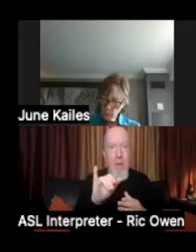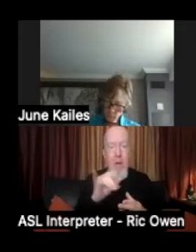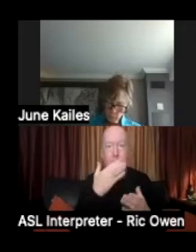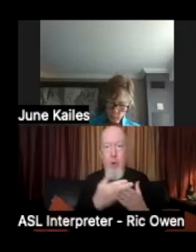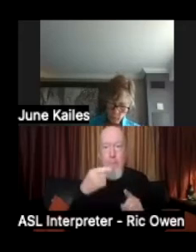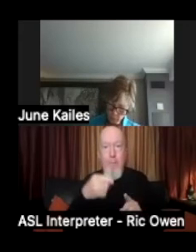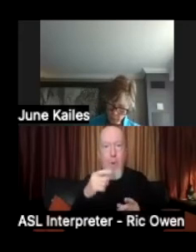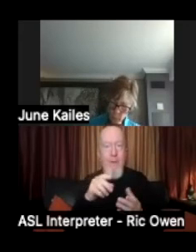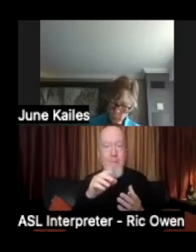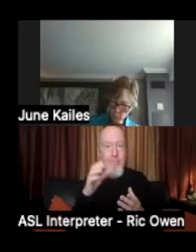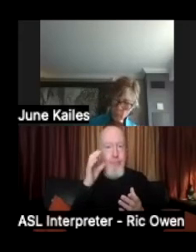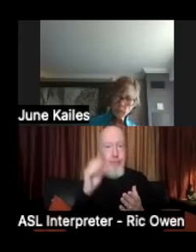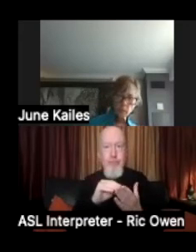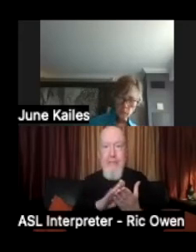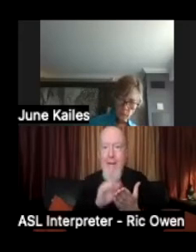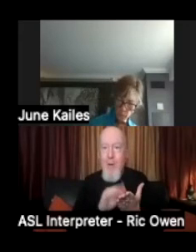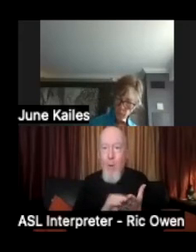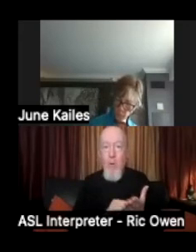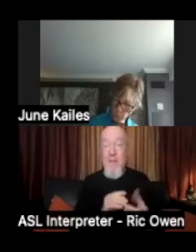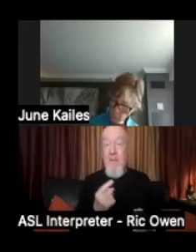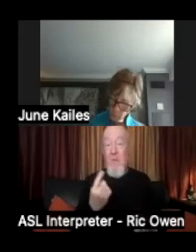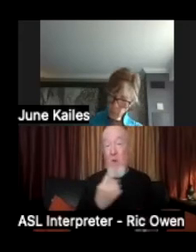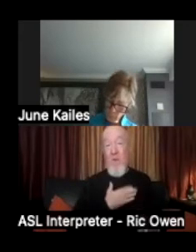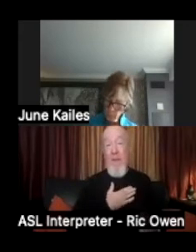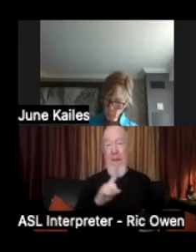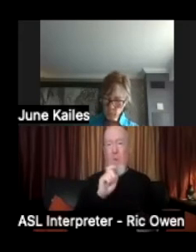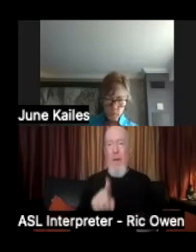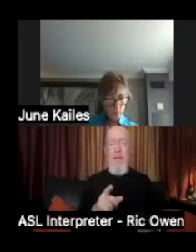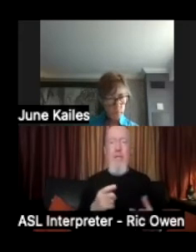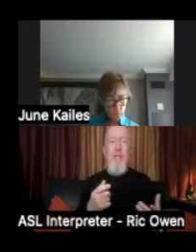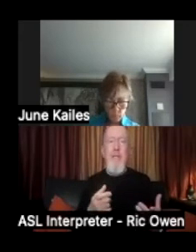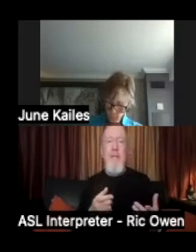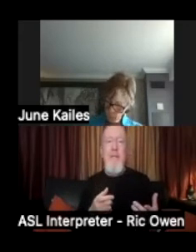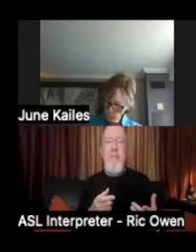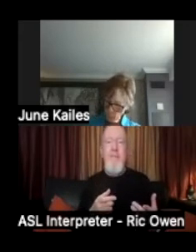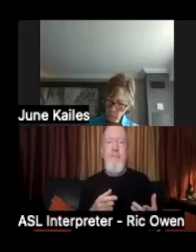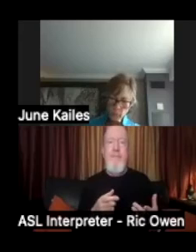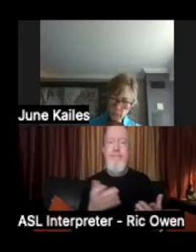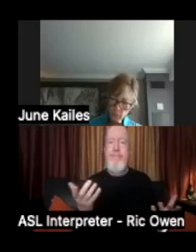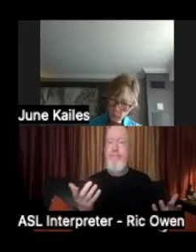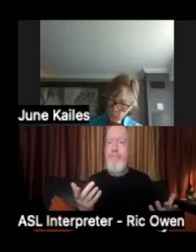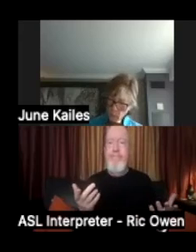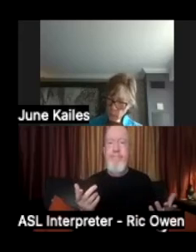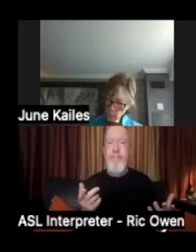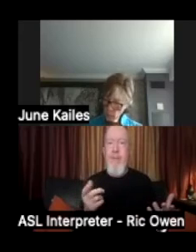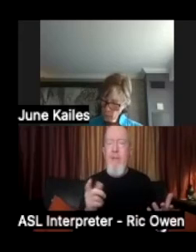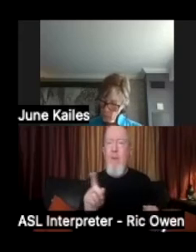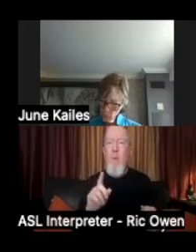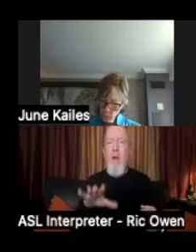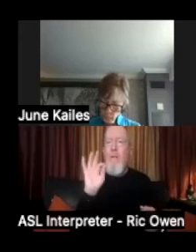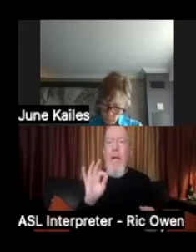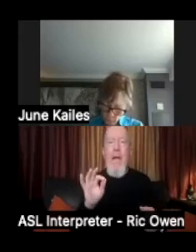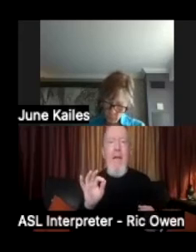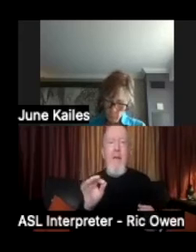I guess that, one question that I would have is, where can we find any existing examples